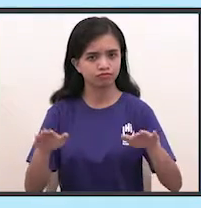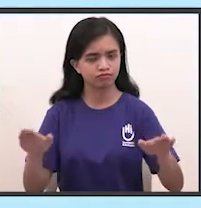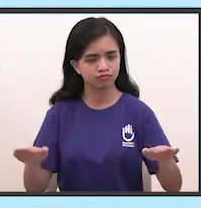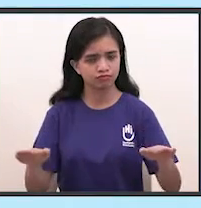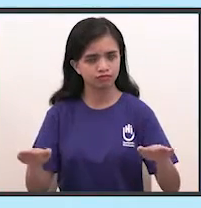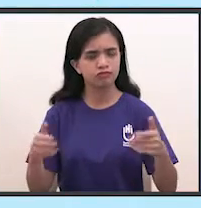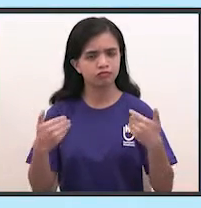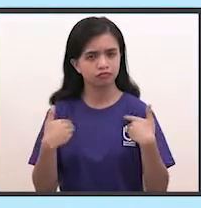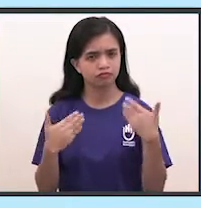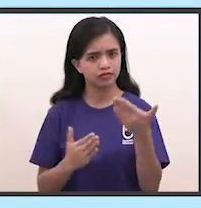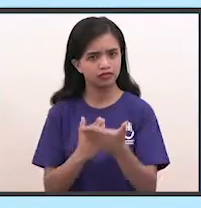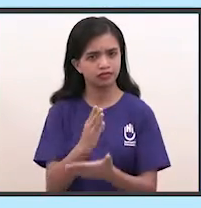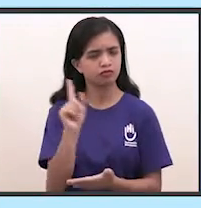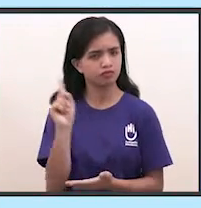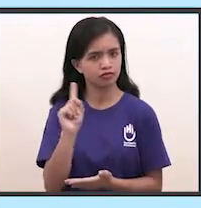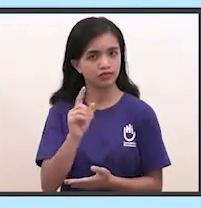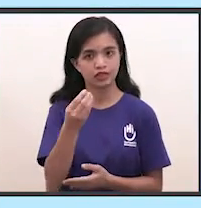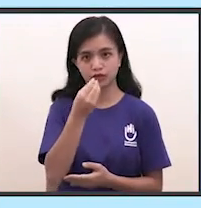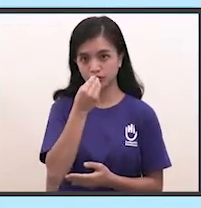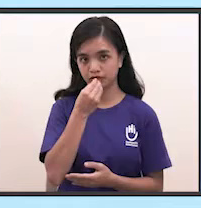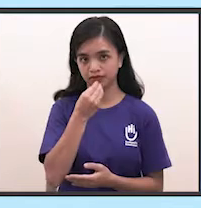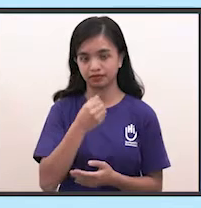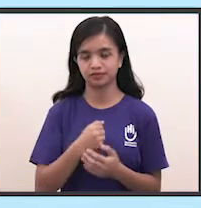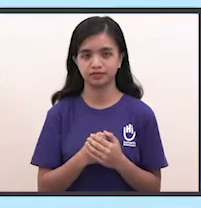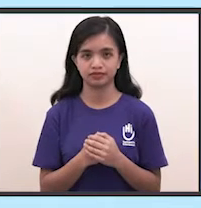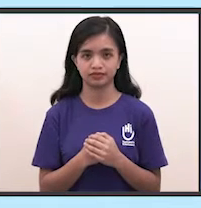Children, you have the right to food,